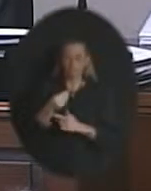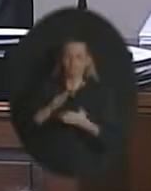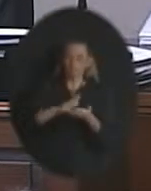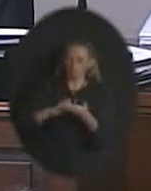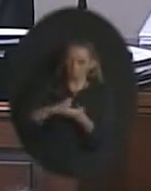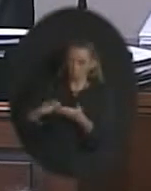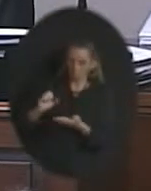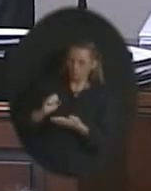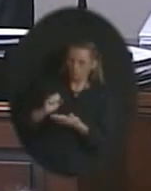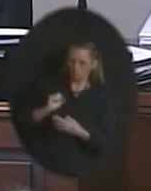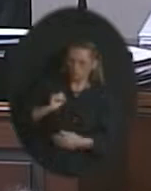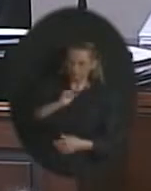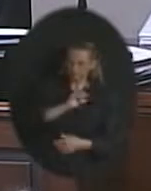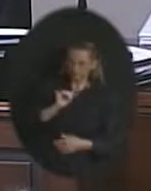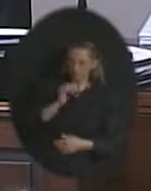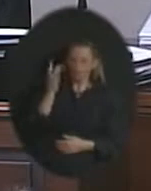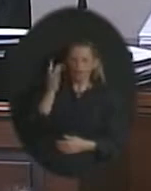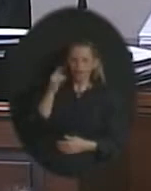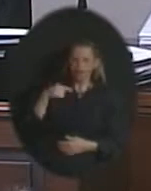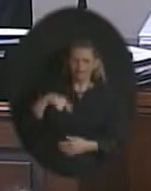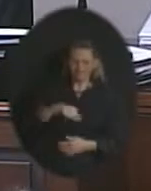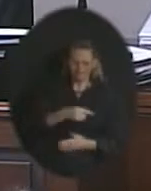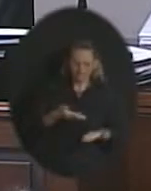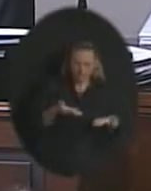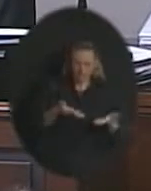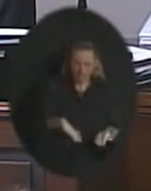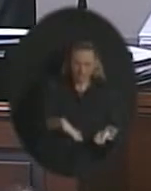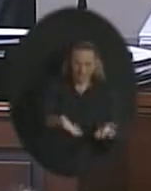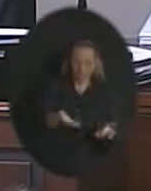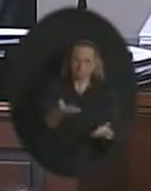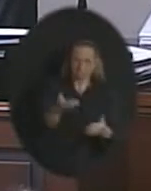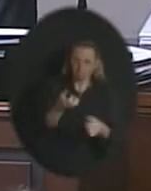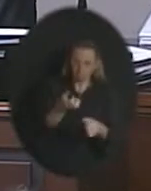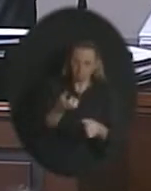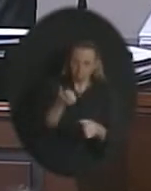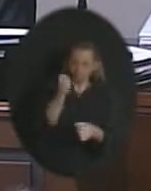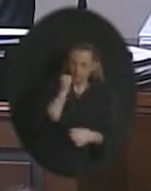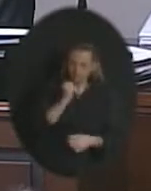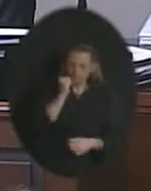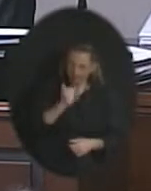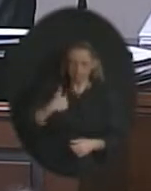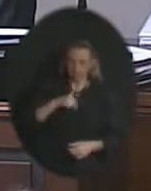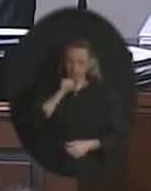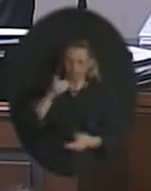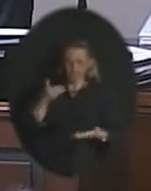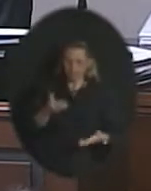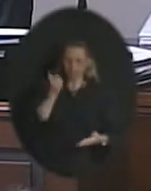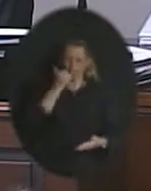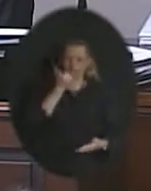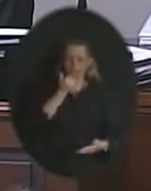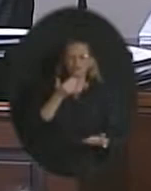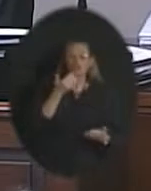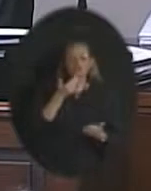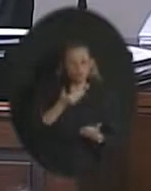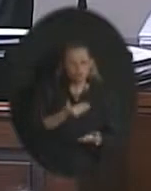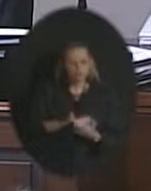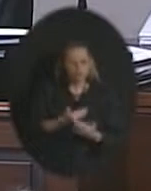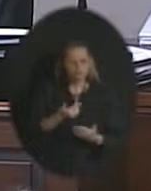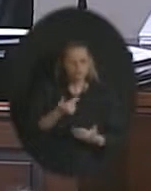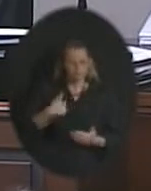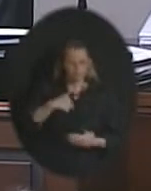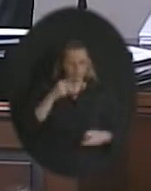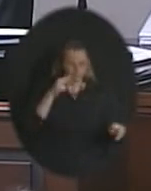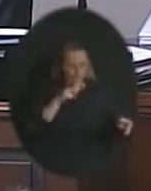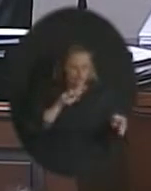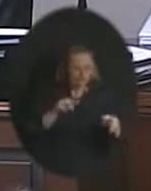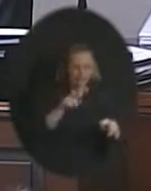staff, because they're there every day. We're not. And it's really good to see and be seen, and the committee gets to see the building. And